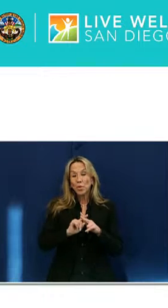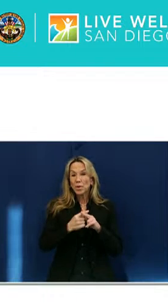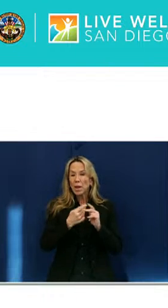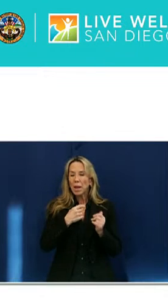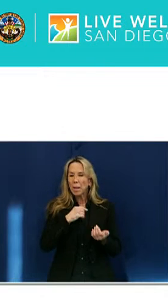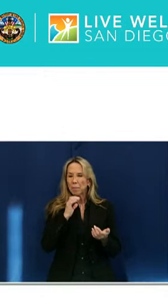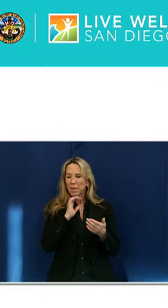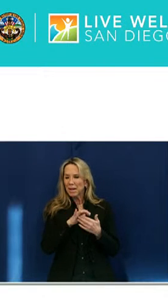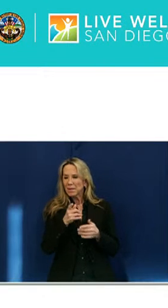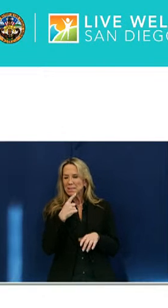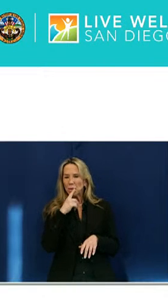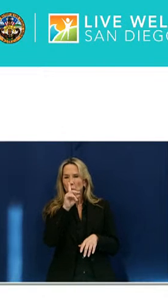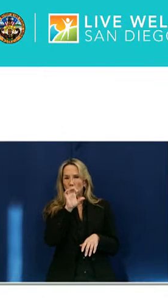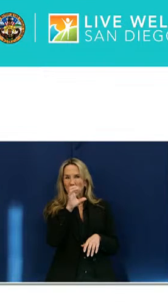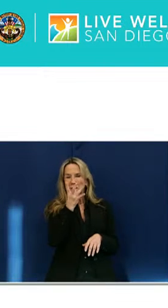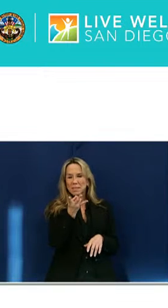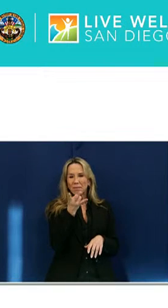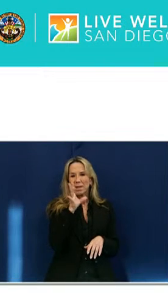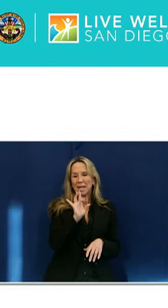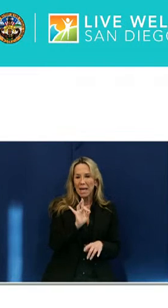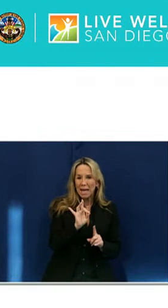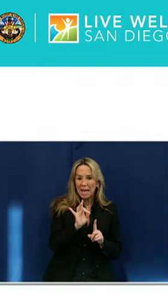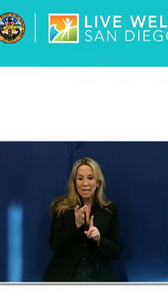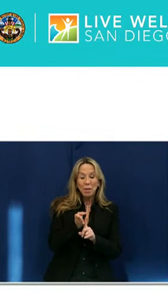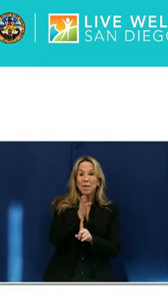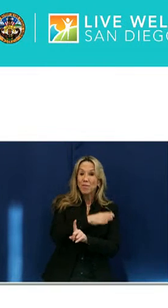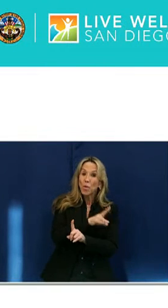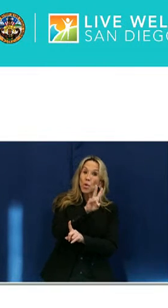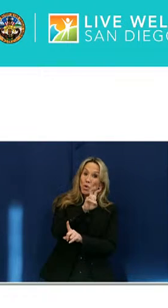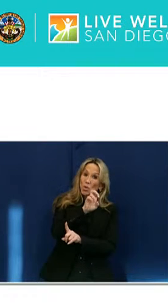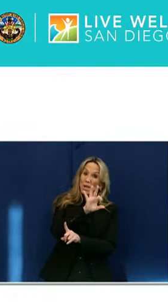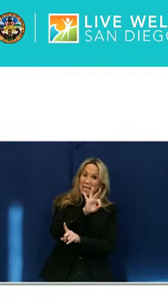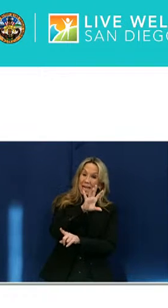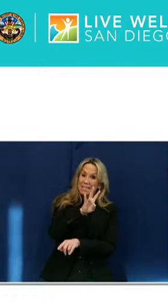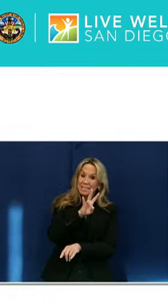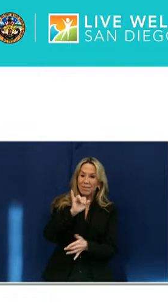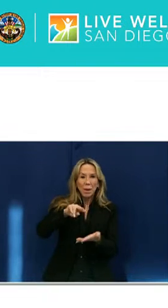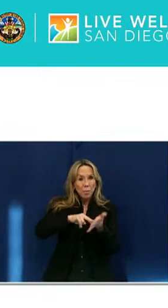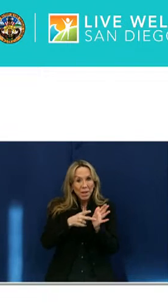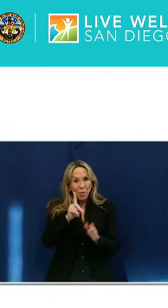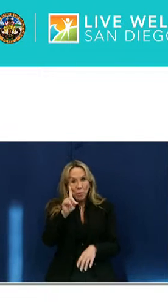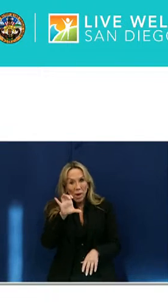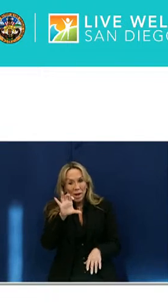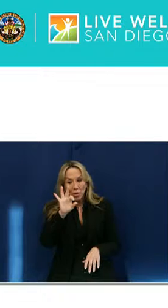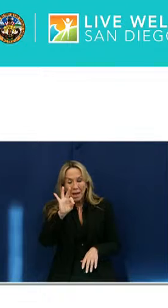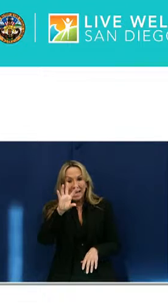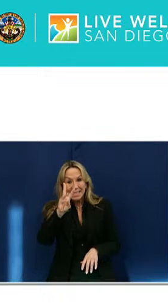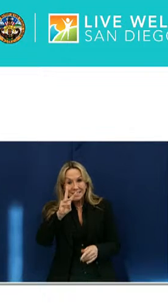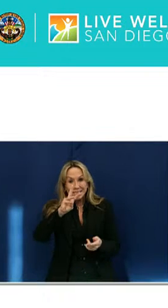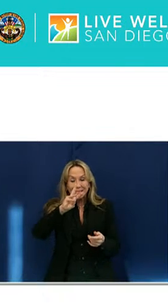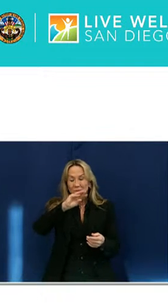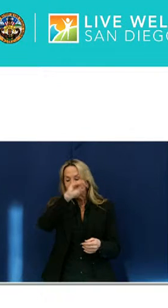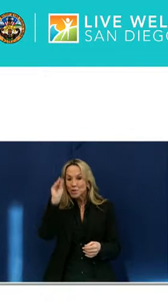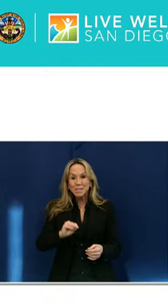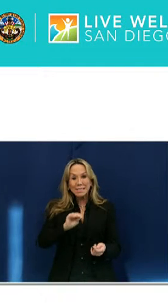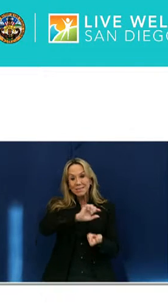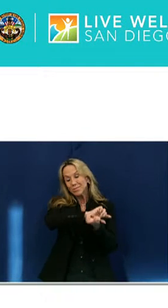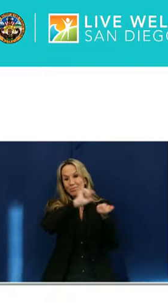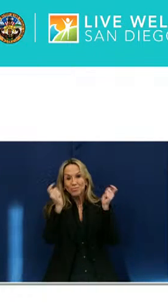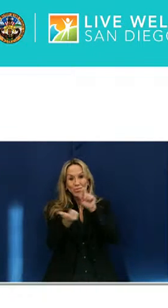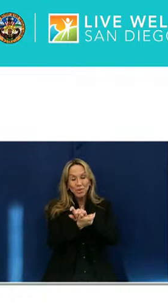878, I believe, and then before it was 297. So that is a 196% change